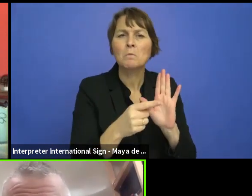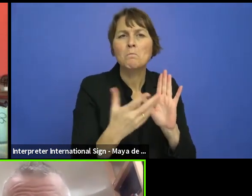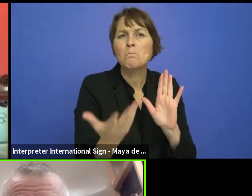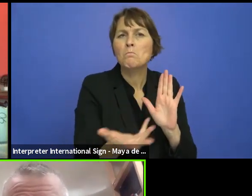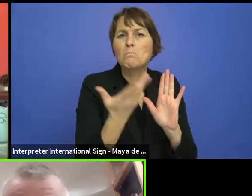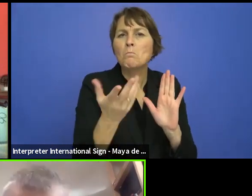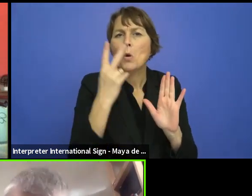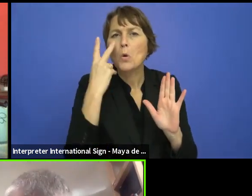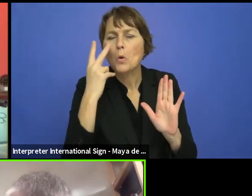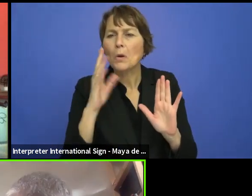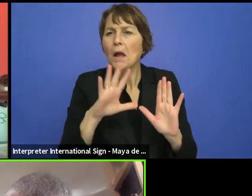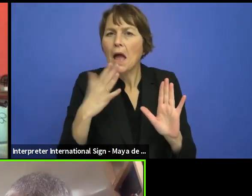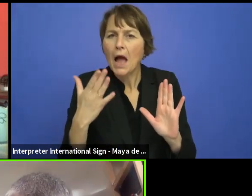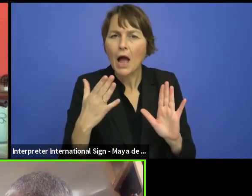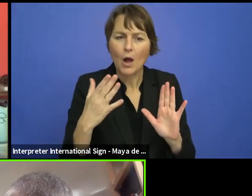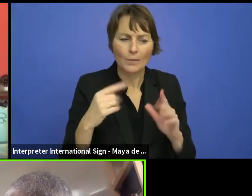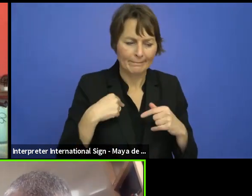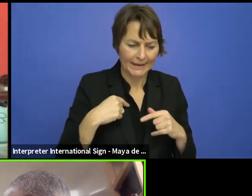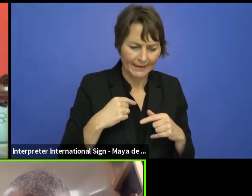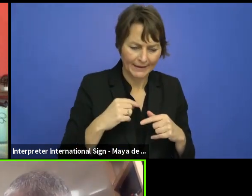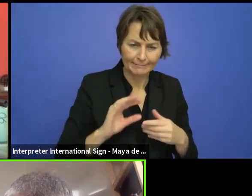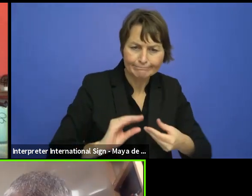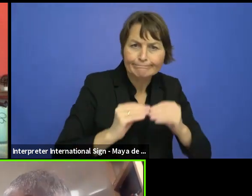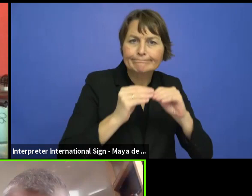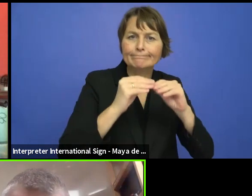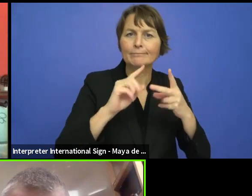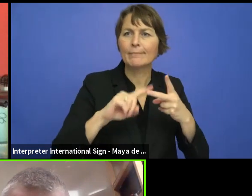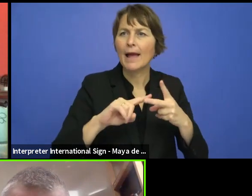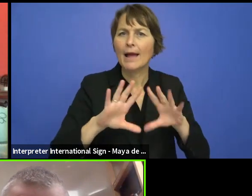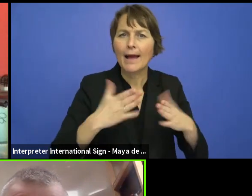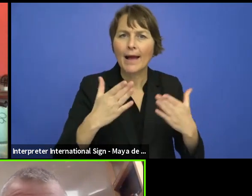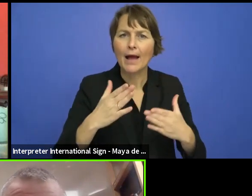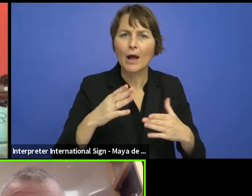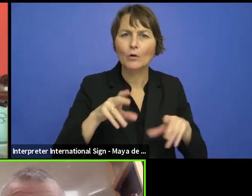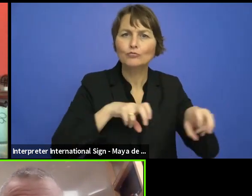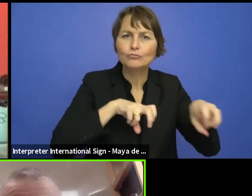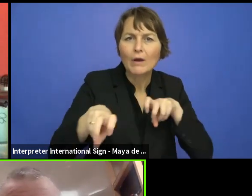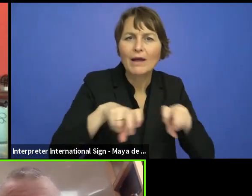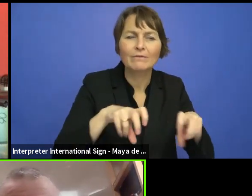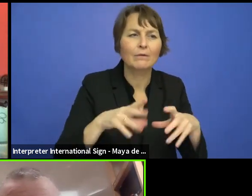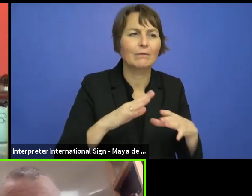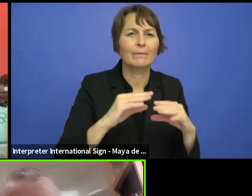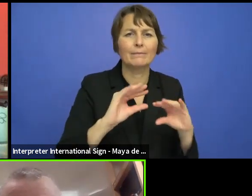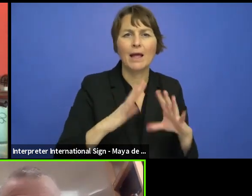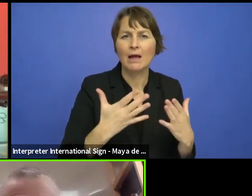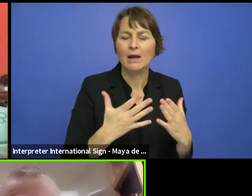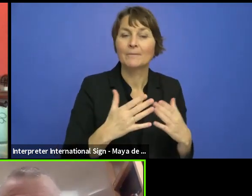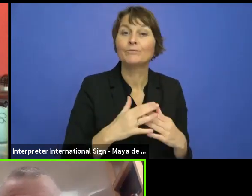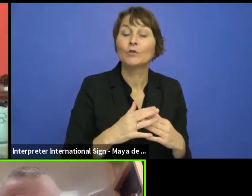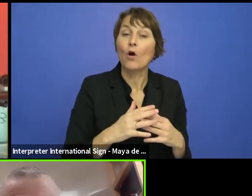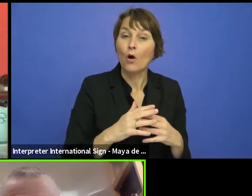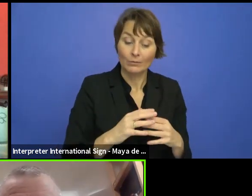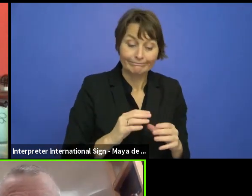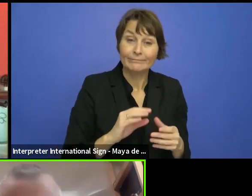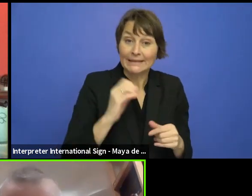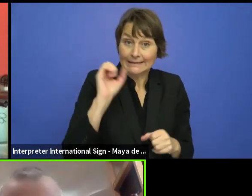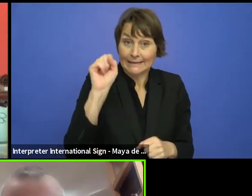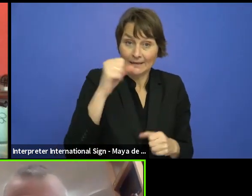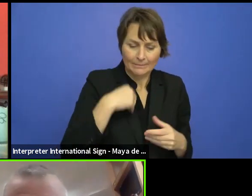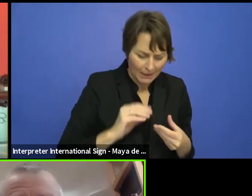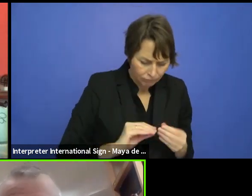of making things. And so I like to define it that it's not only through my work, but it's also